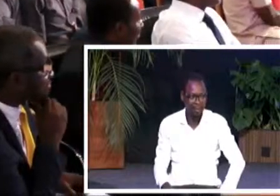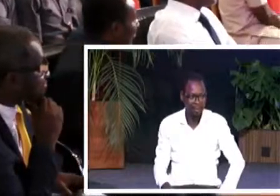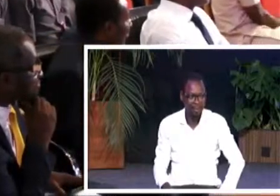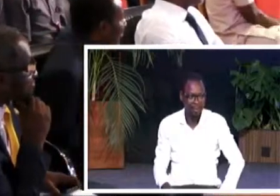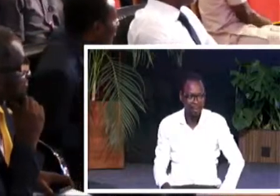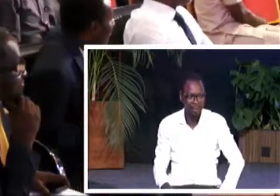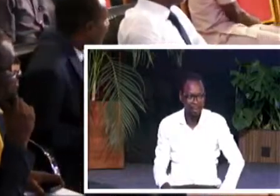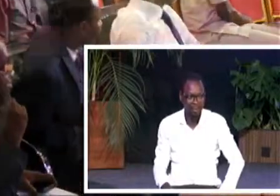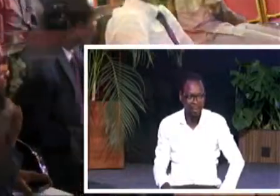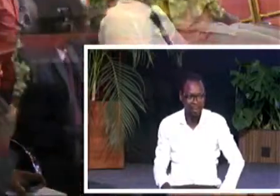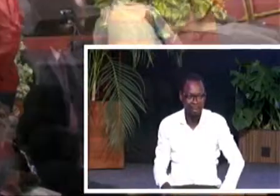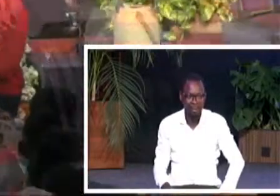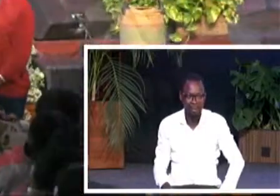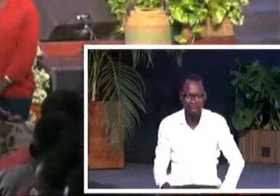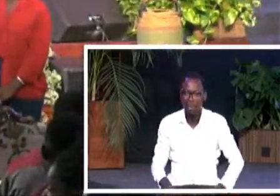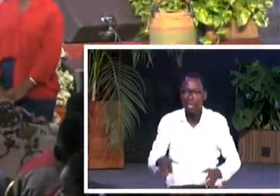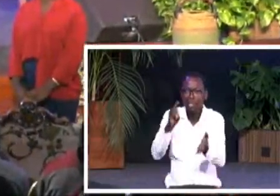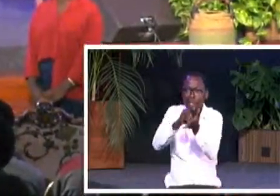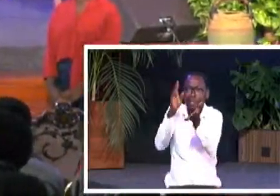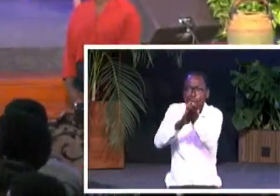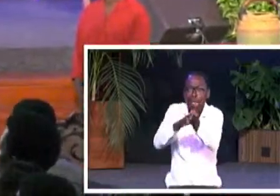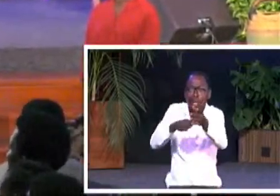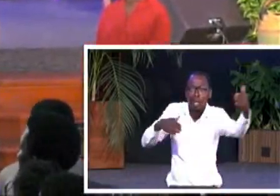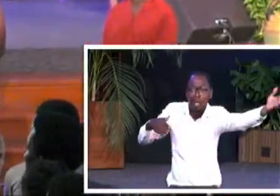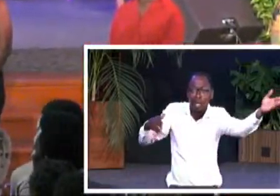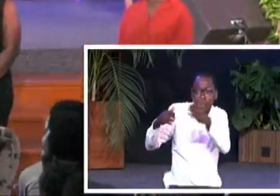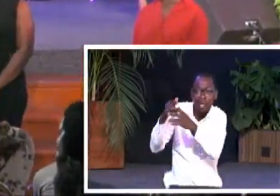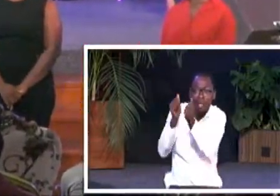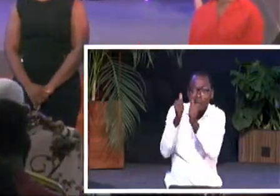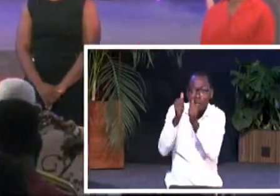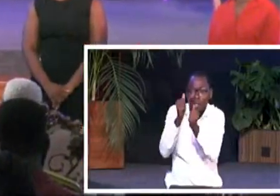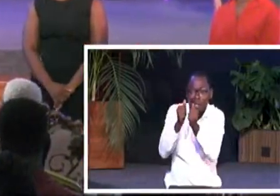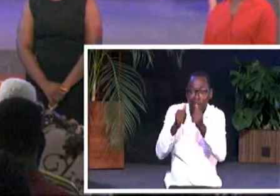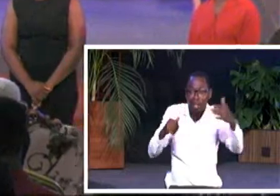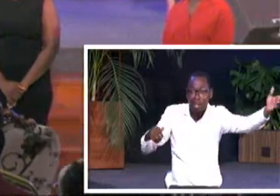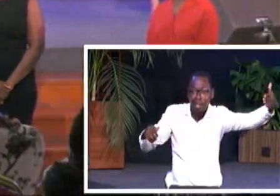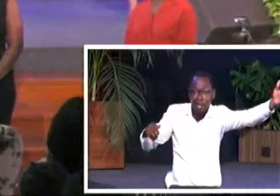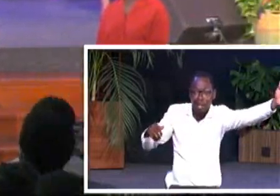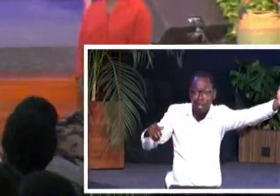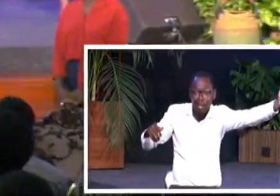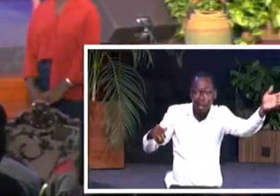mixed. Demonstration, is it Senna or Rita? Is it?